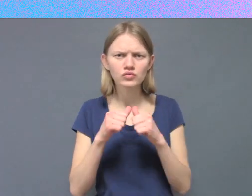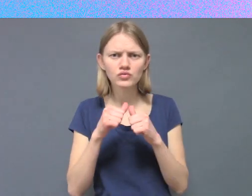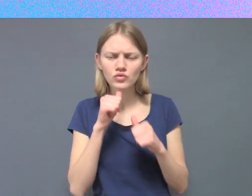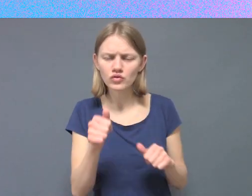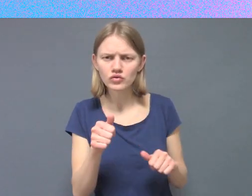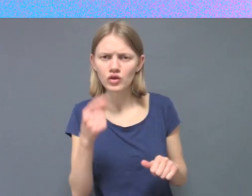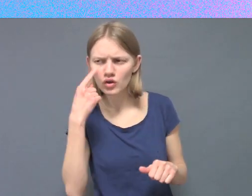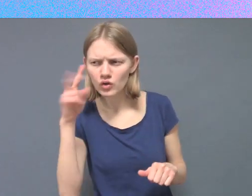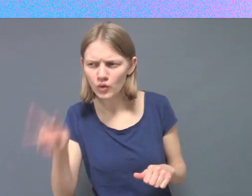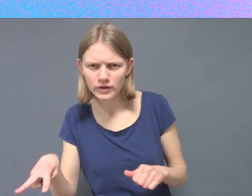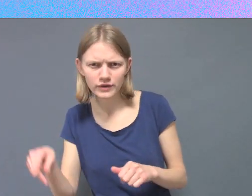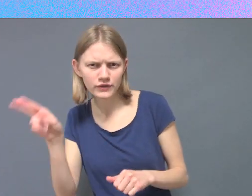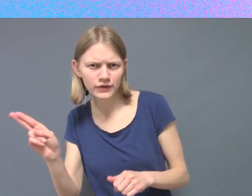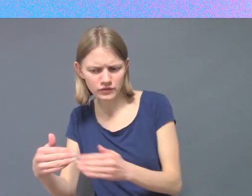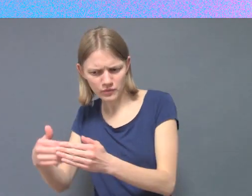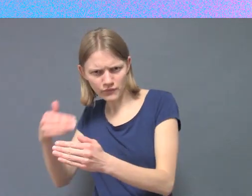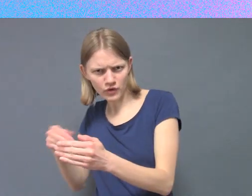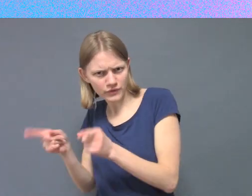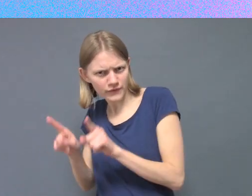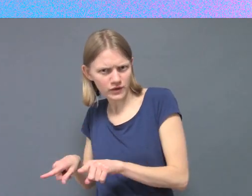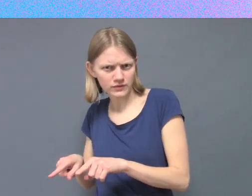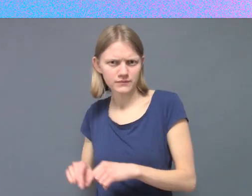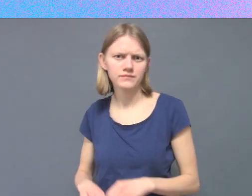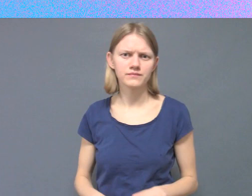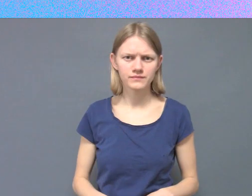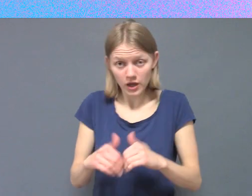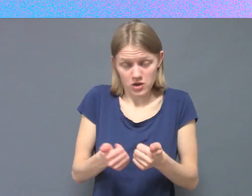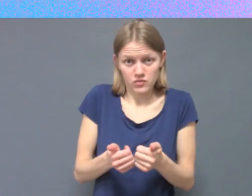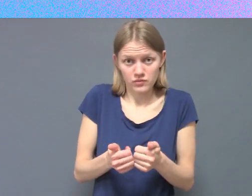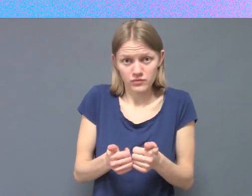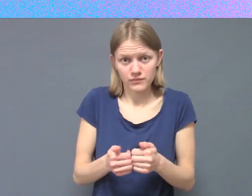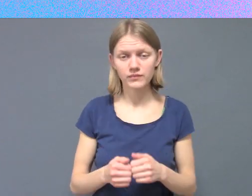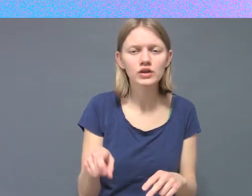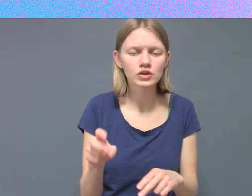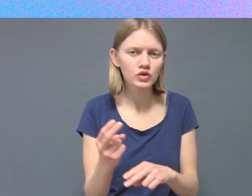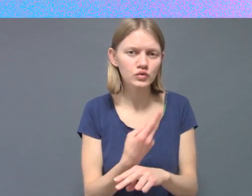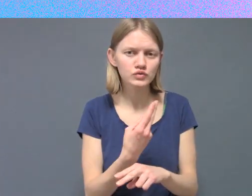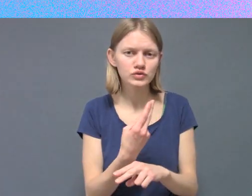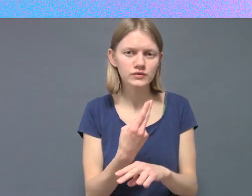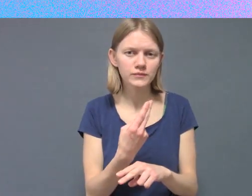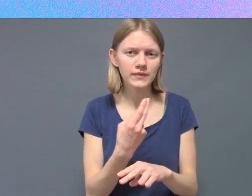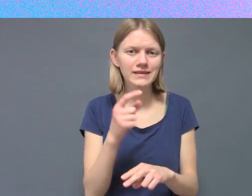that a certain event has happened without looking at the history preceding this event. And how